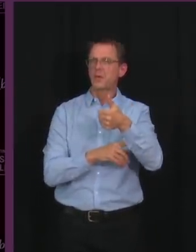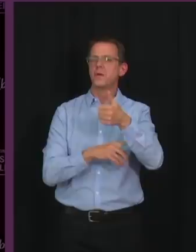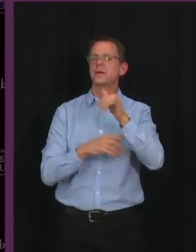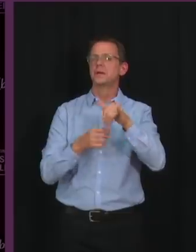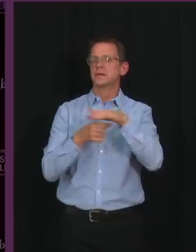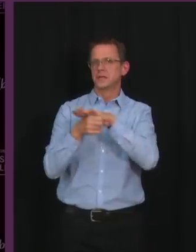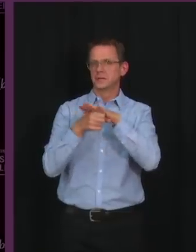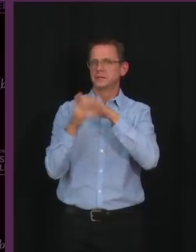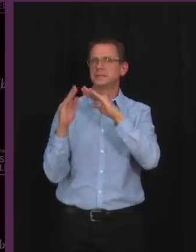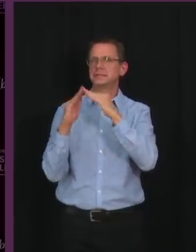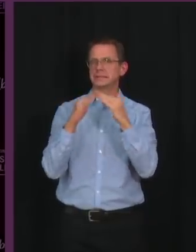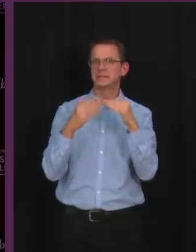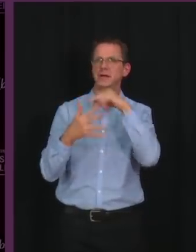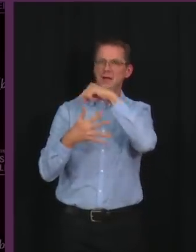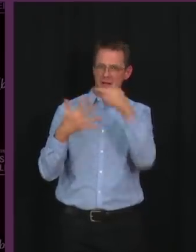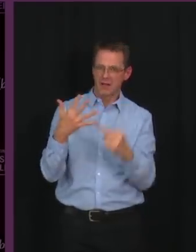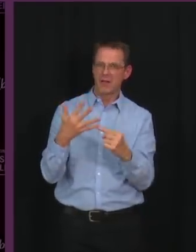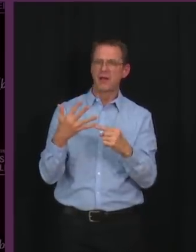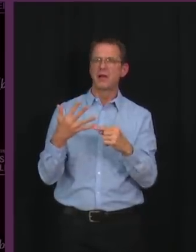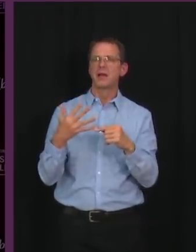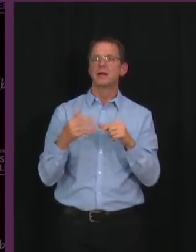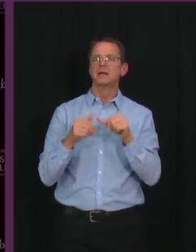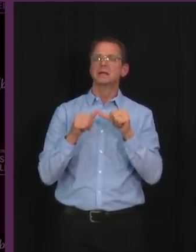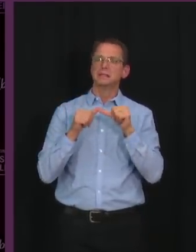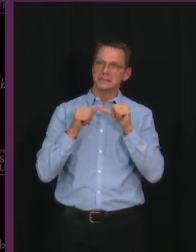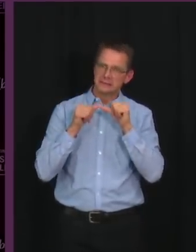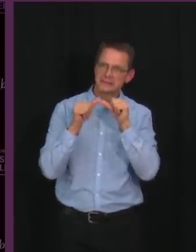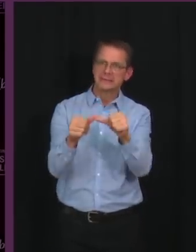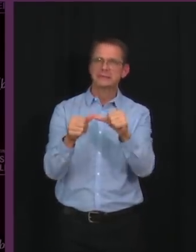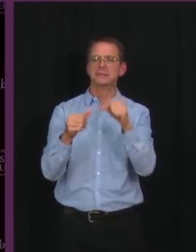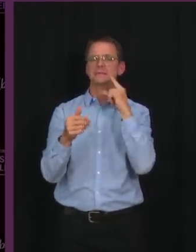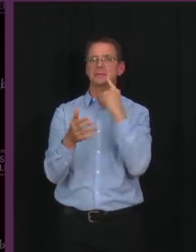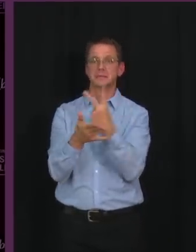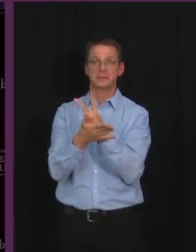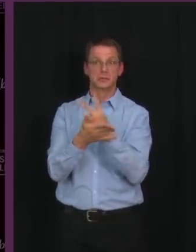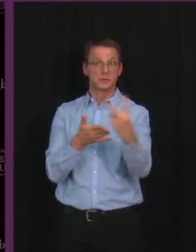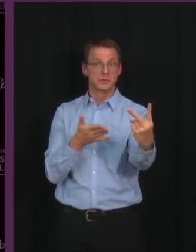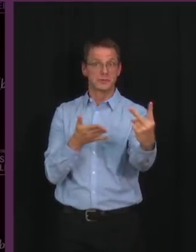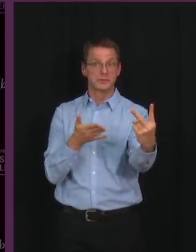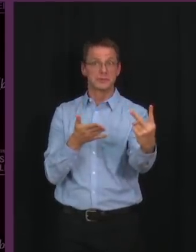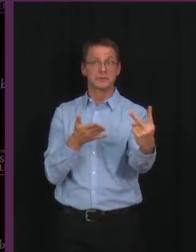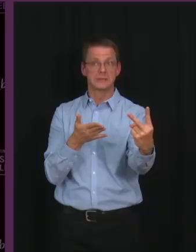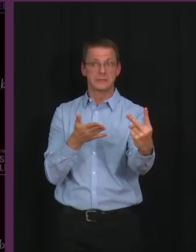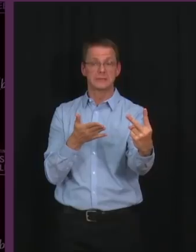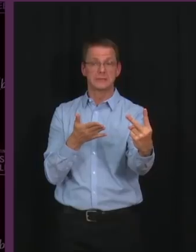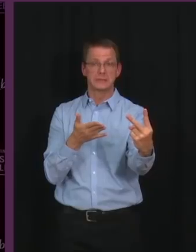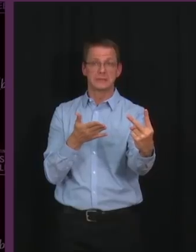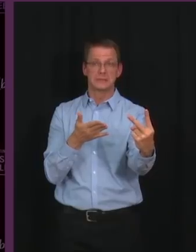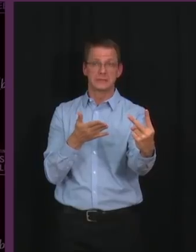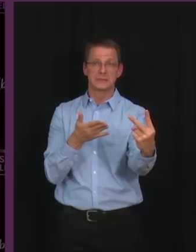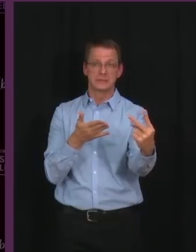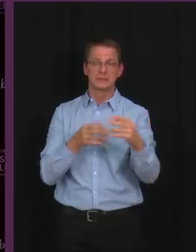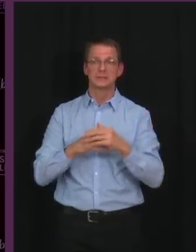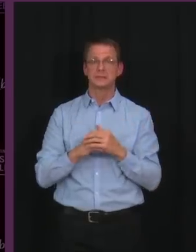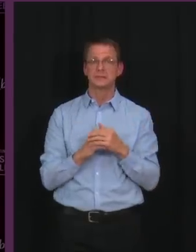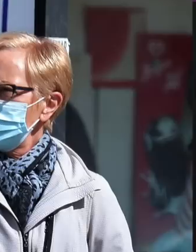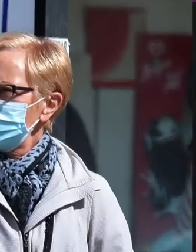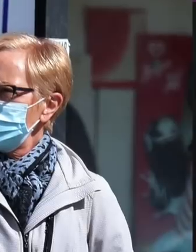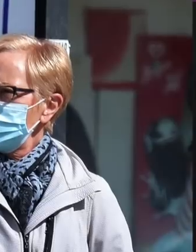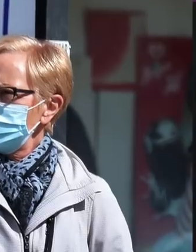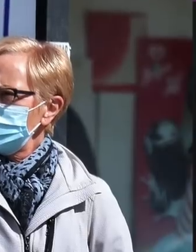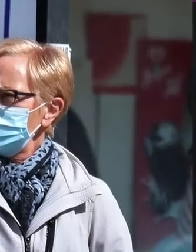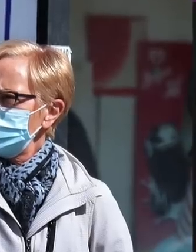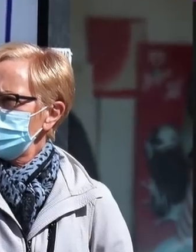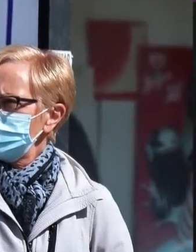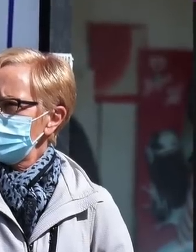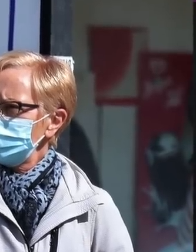below the threshold at any point. After two weeks communities will go back to the provincial measures currently step one as soon as they